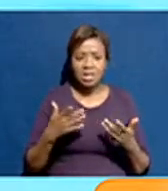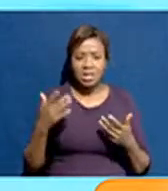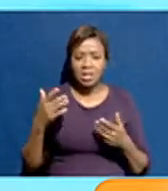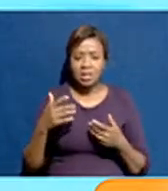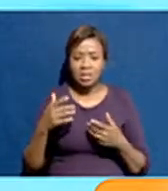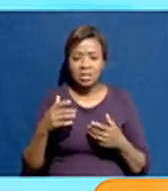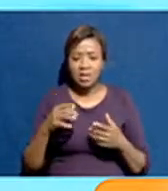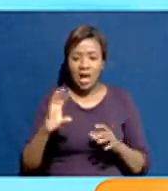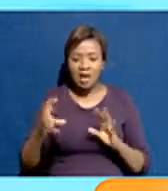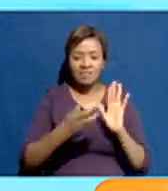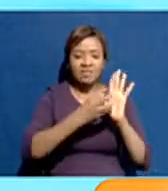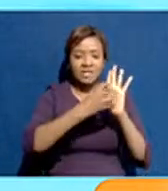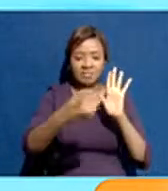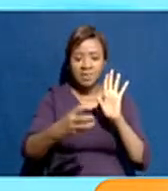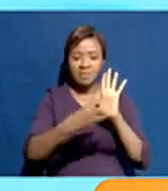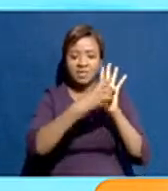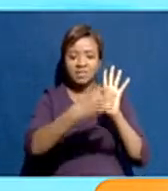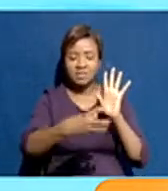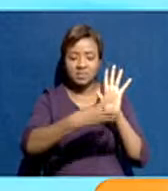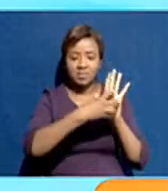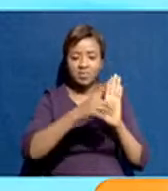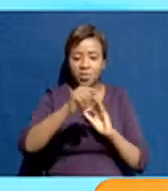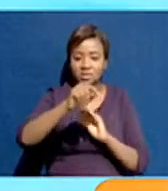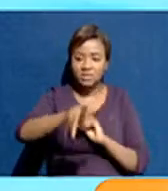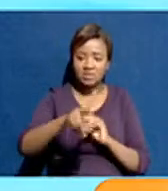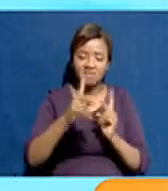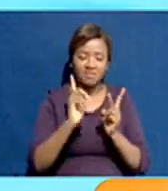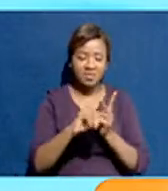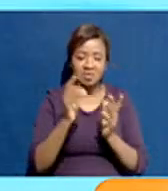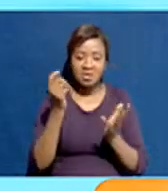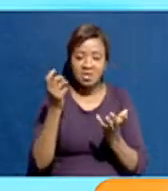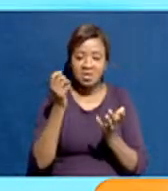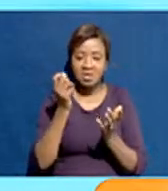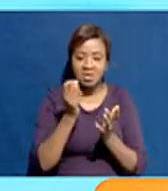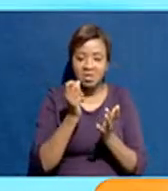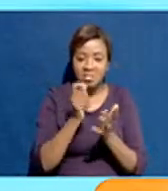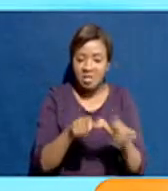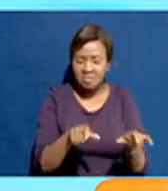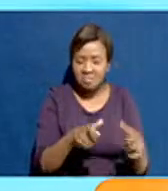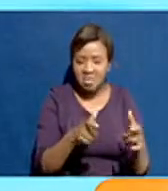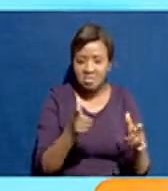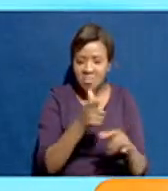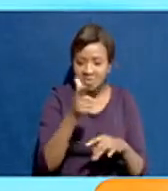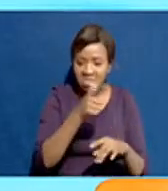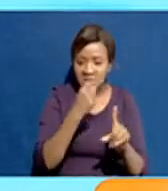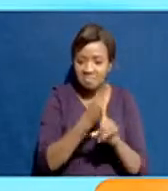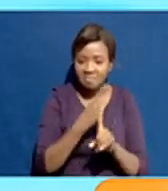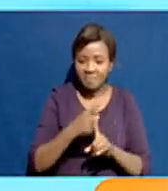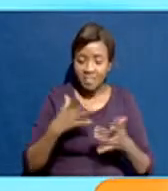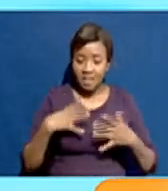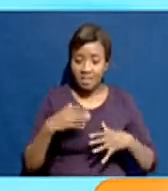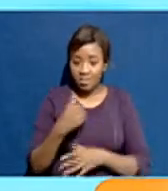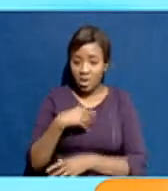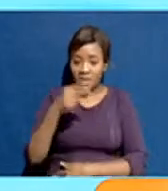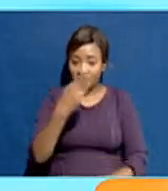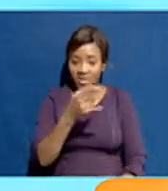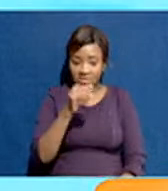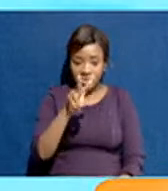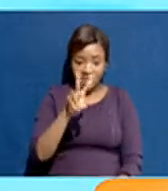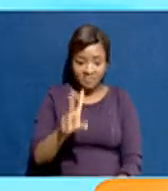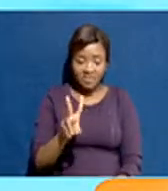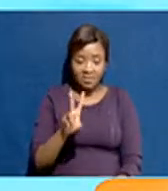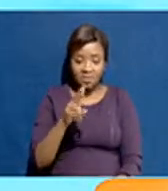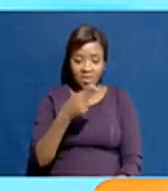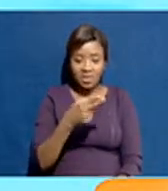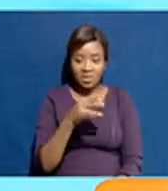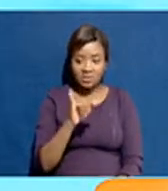the advertisement that were being done even in the media about people living with HIV, you